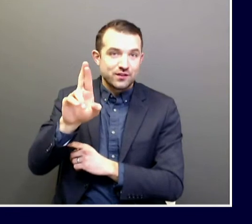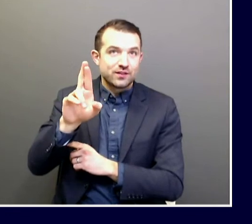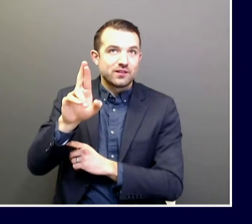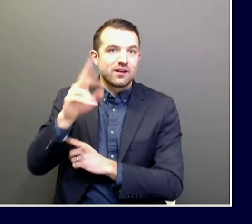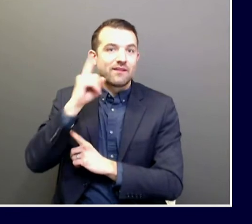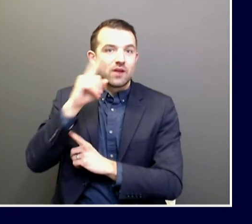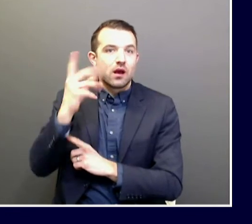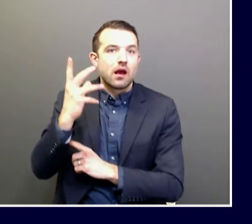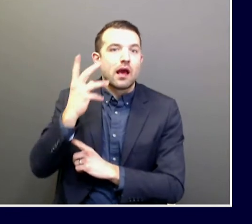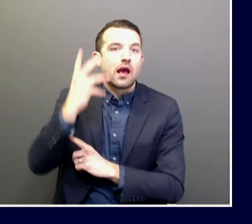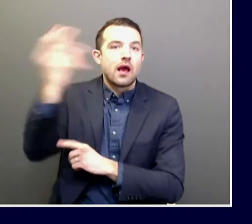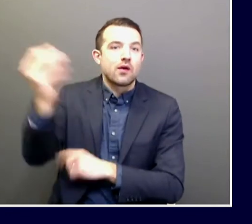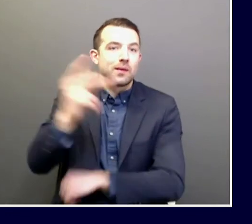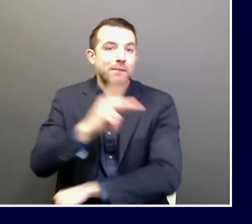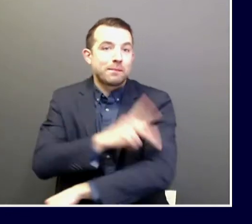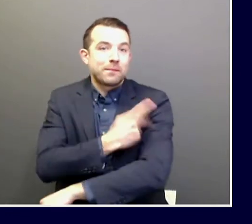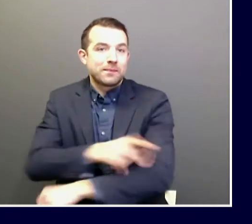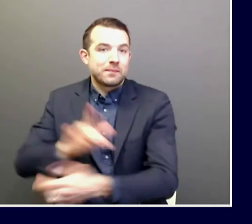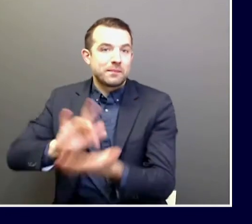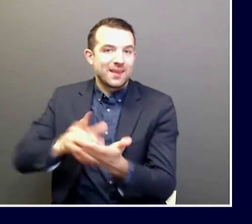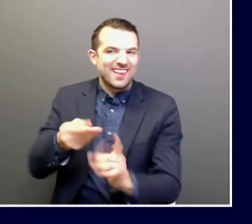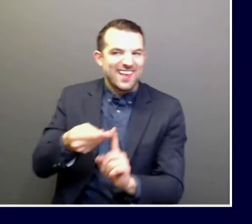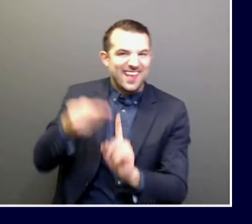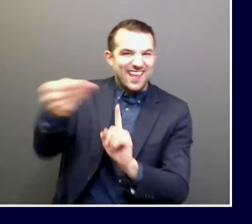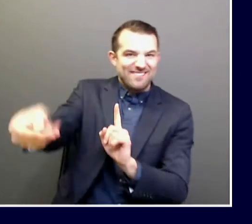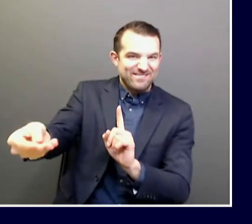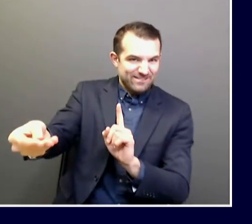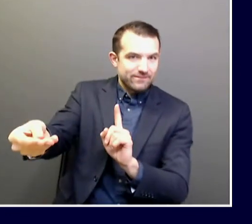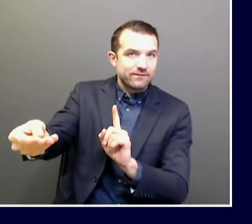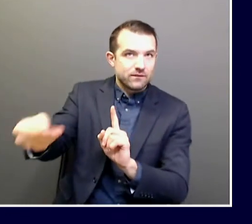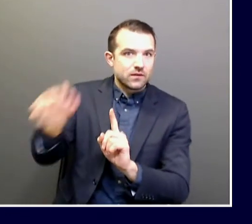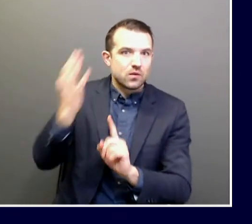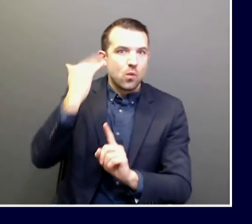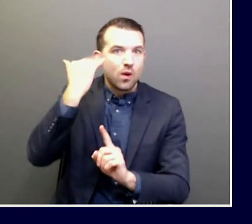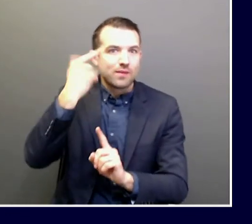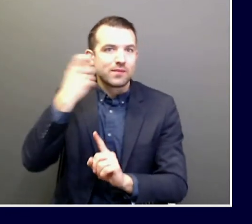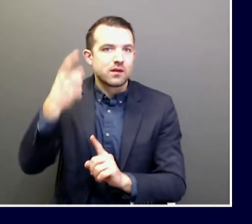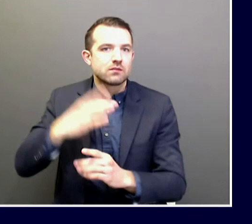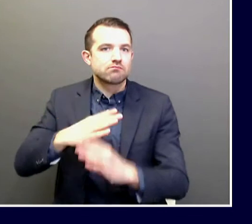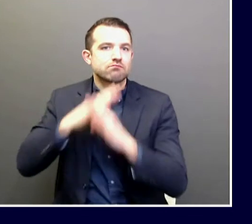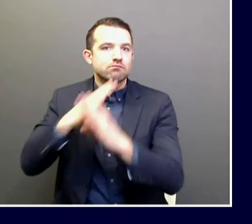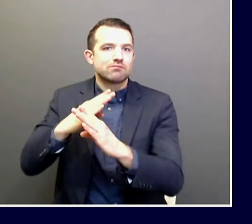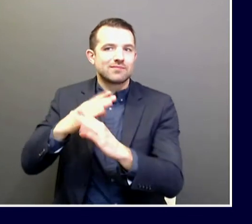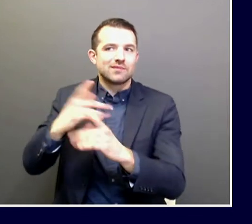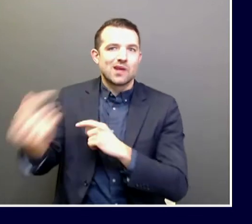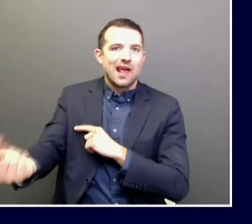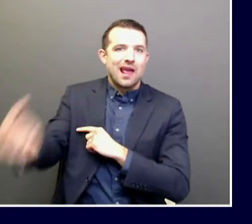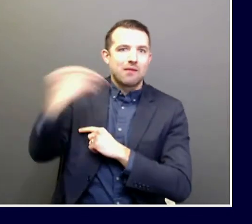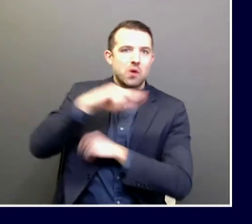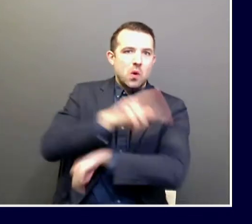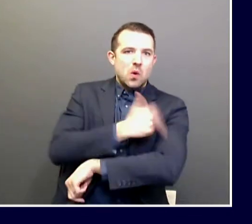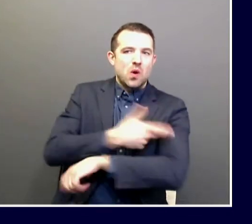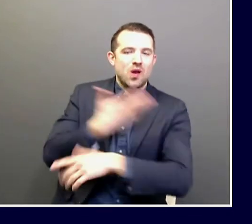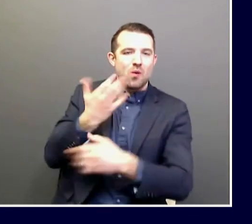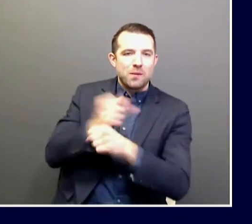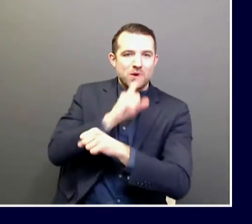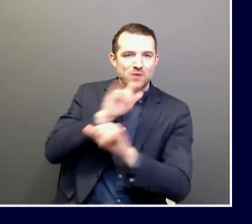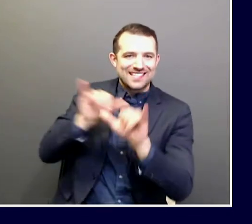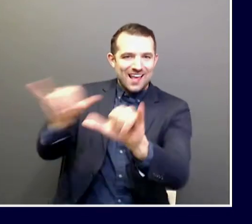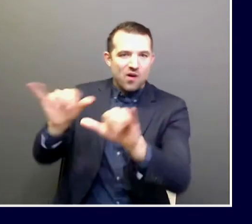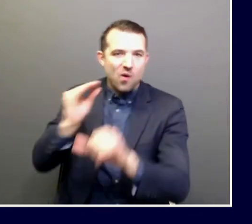them from ending up in the hospital. This full FDA approval is a big step